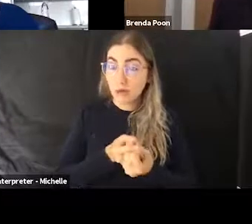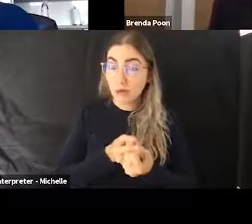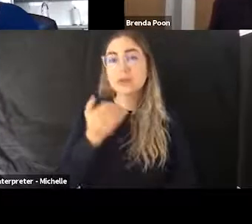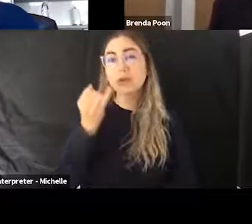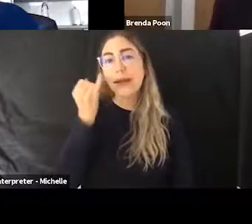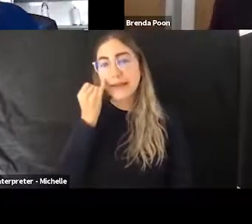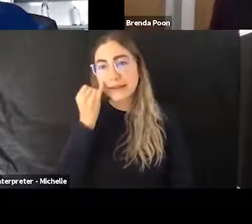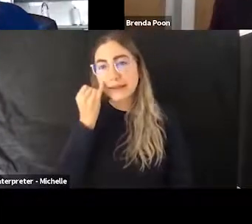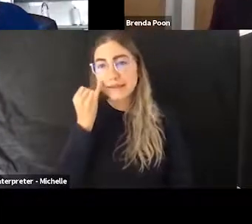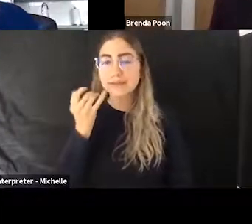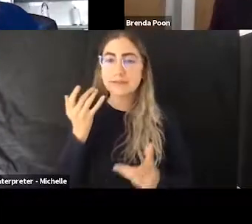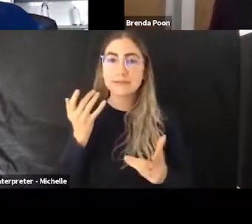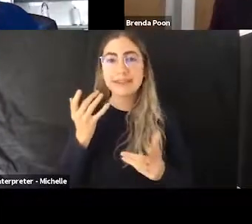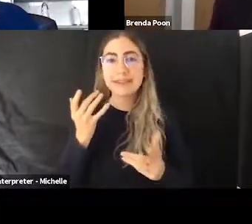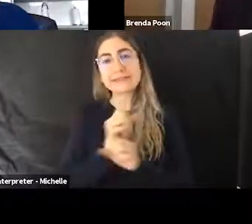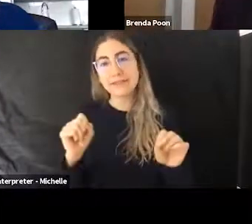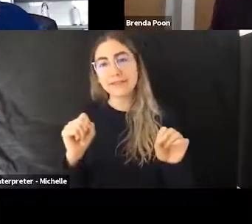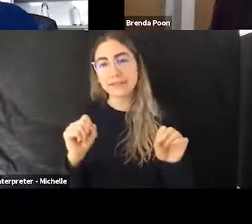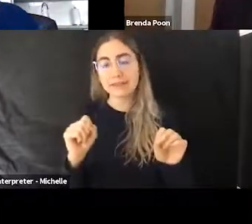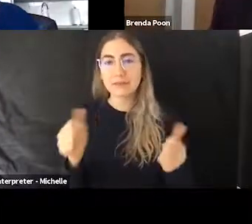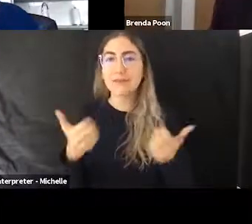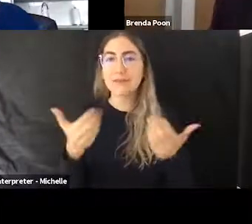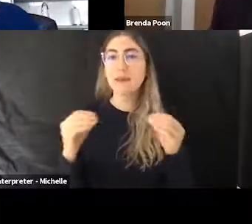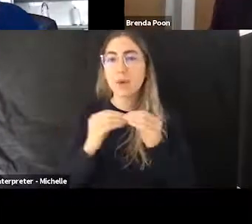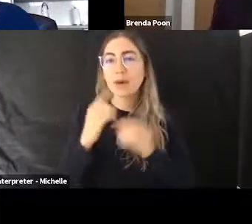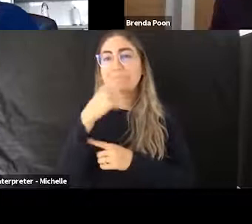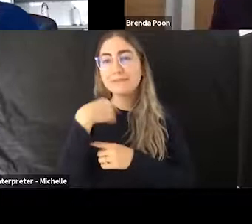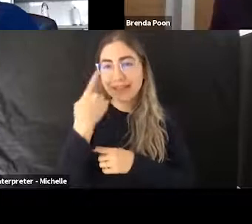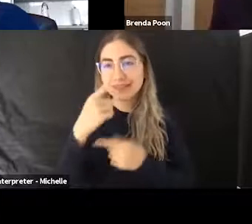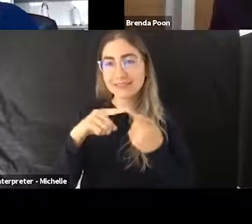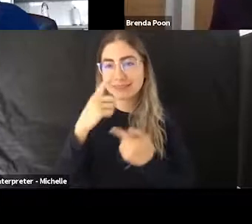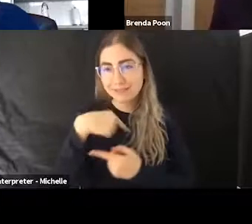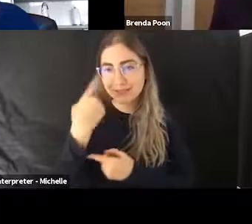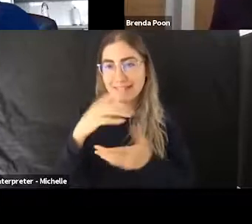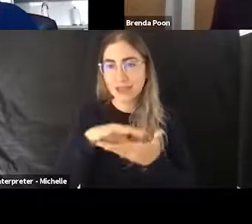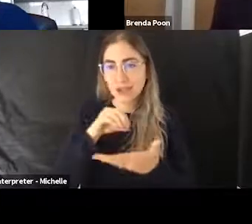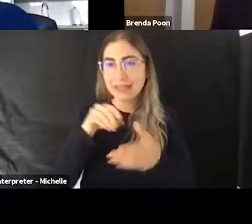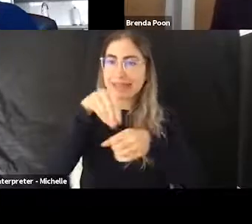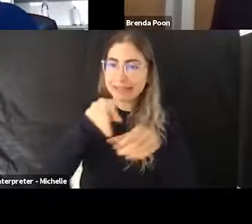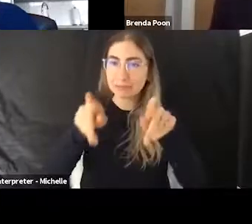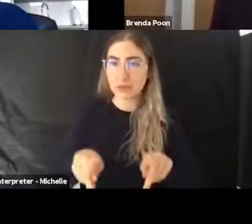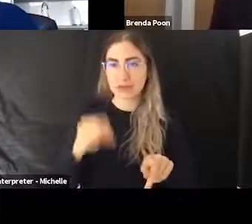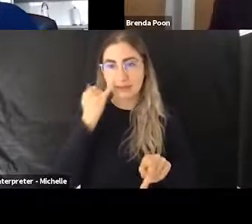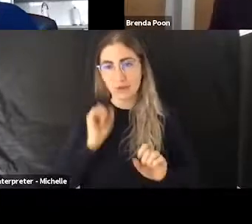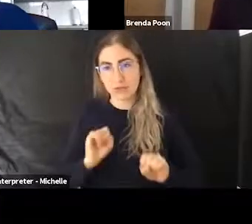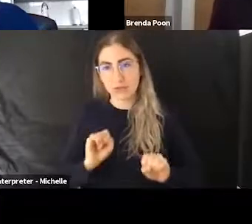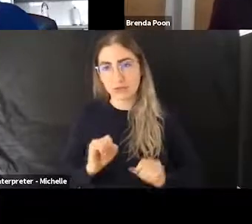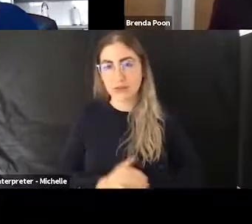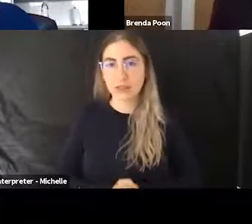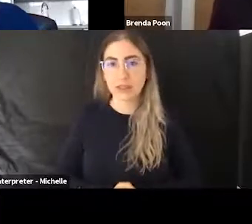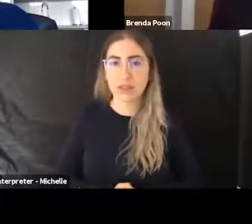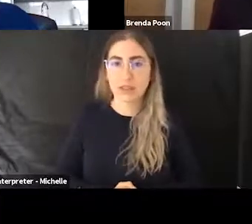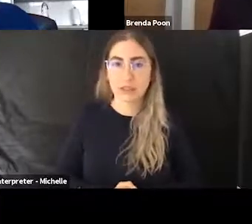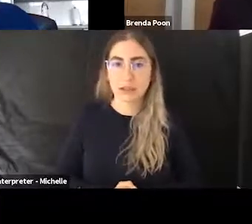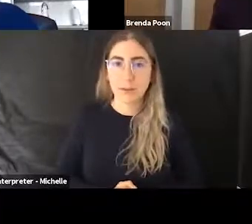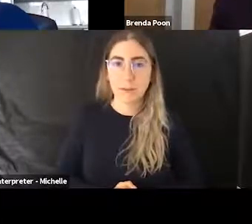if it can be done safely, providing more face-to-face learning in person if possible. Having